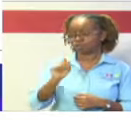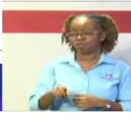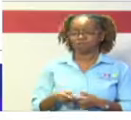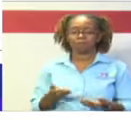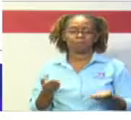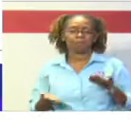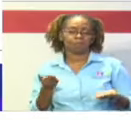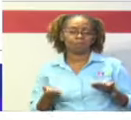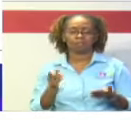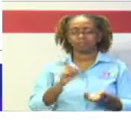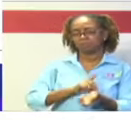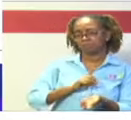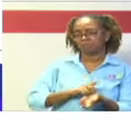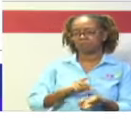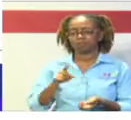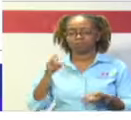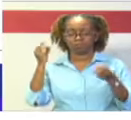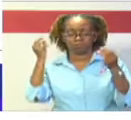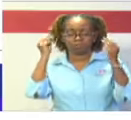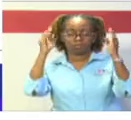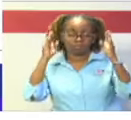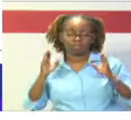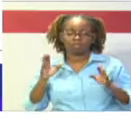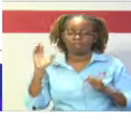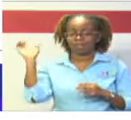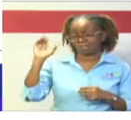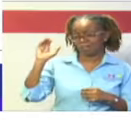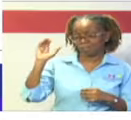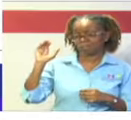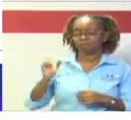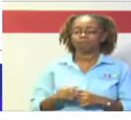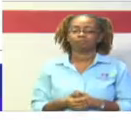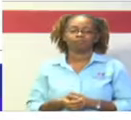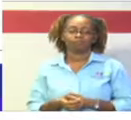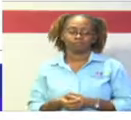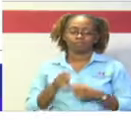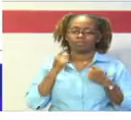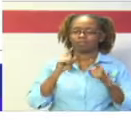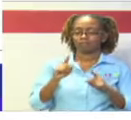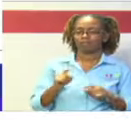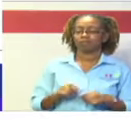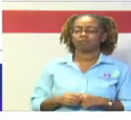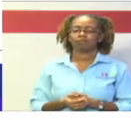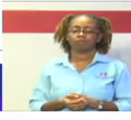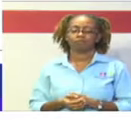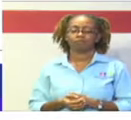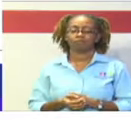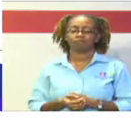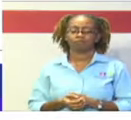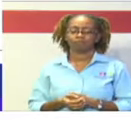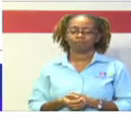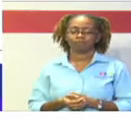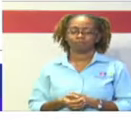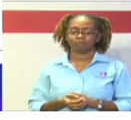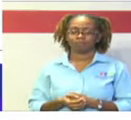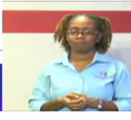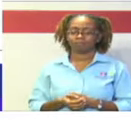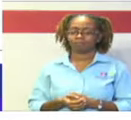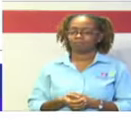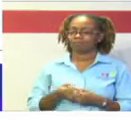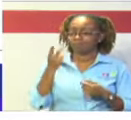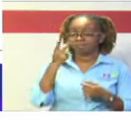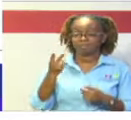Dr. Carrington might be able to answer the first one. A lot of emphasis has been placed on vaccinating the population, but the health minister shared an